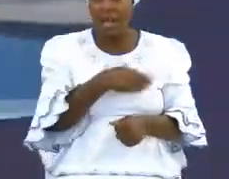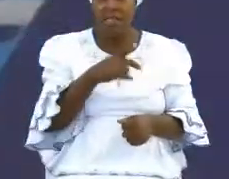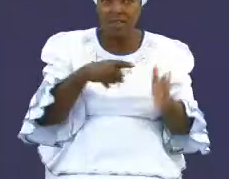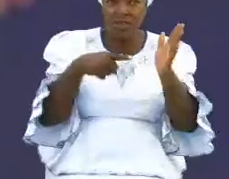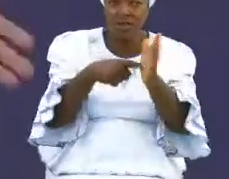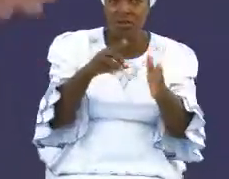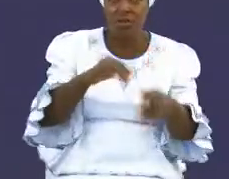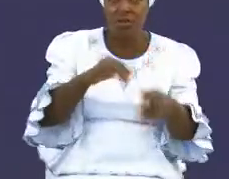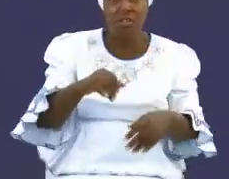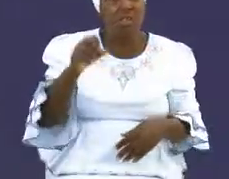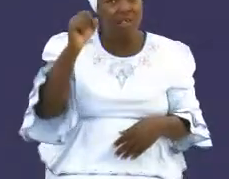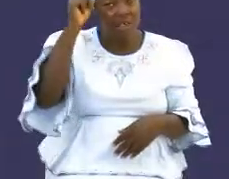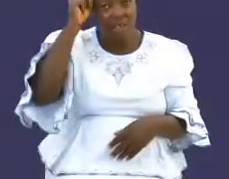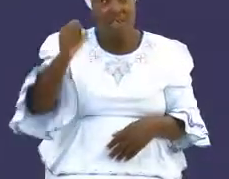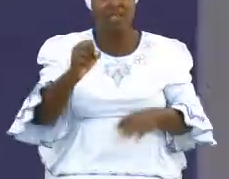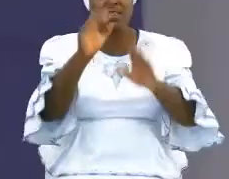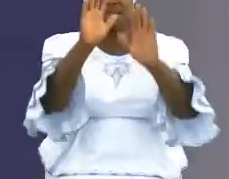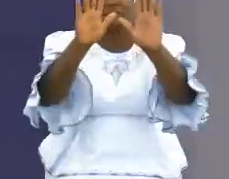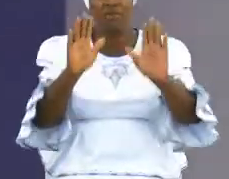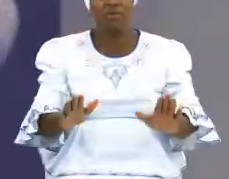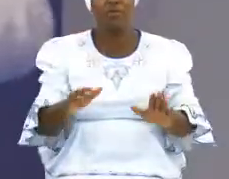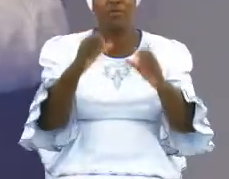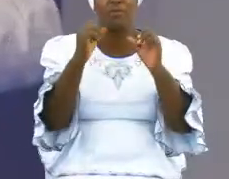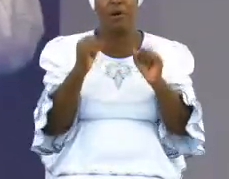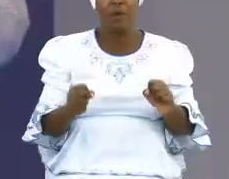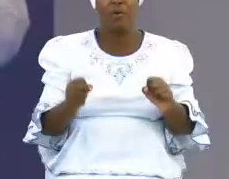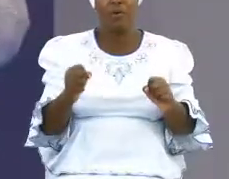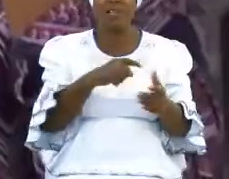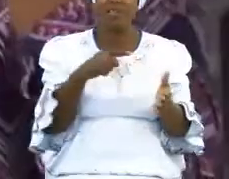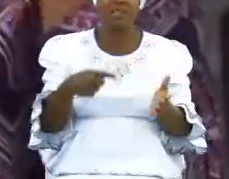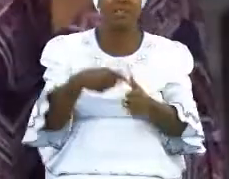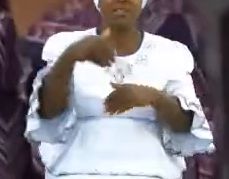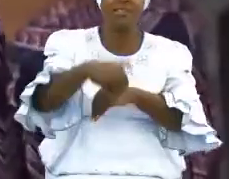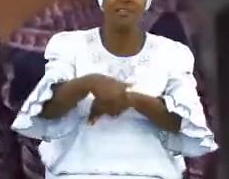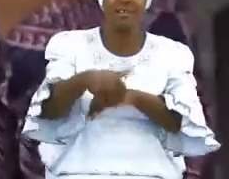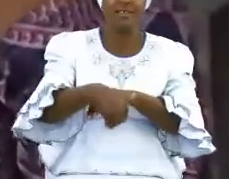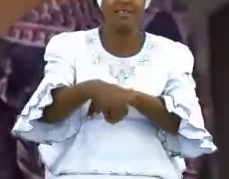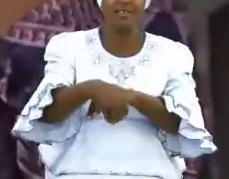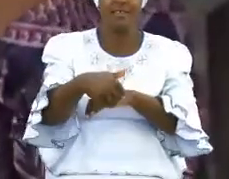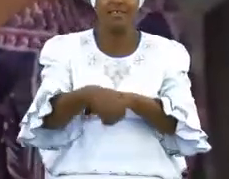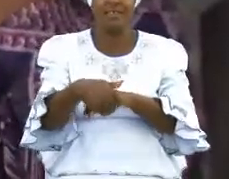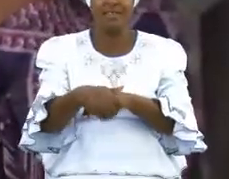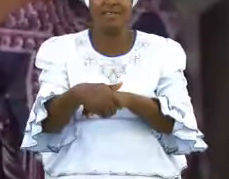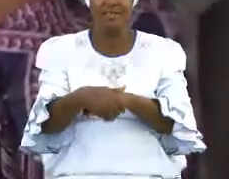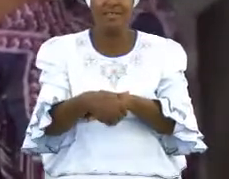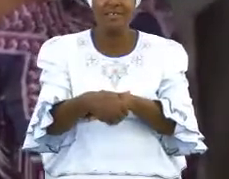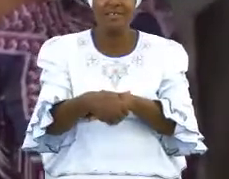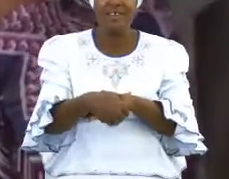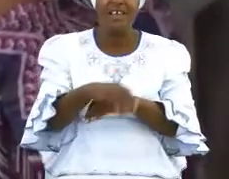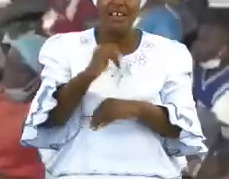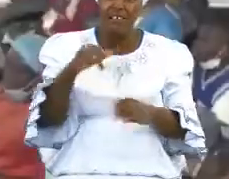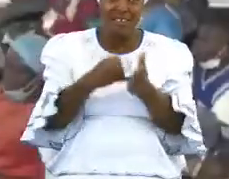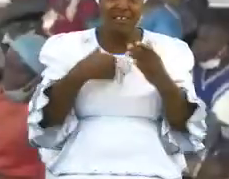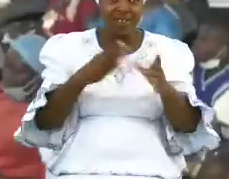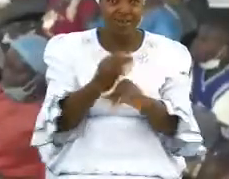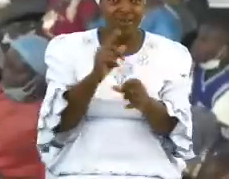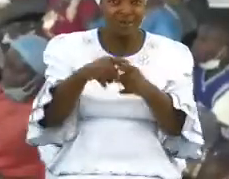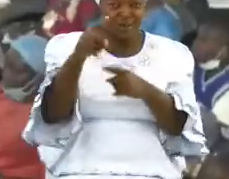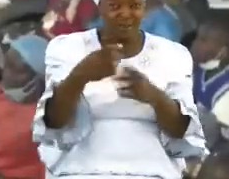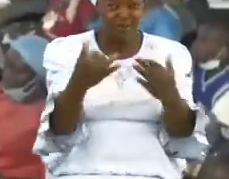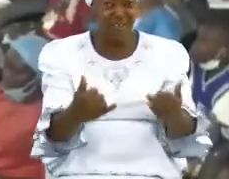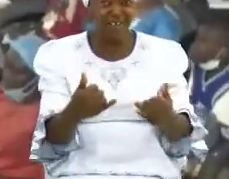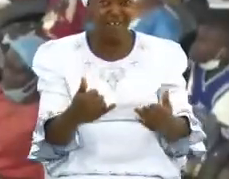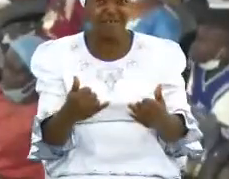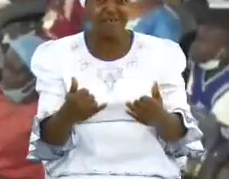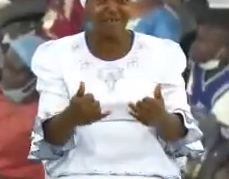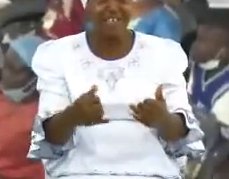manifesting his miracle power tonight. He has gotten to you already. He's